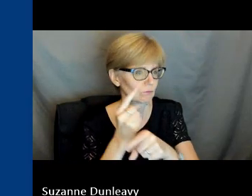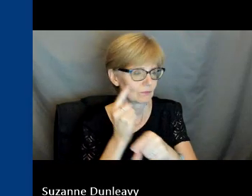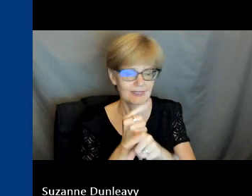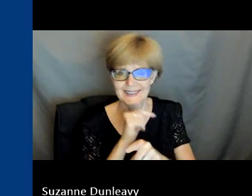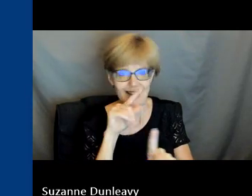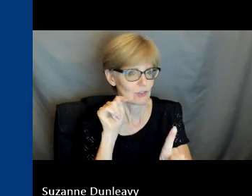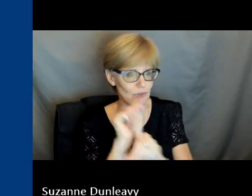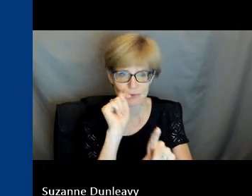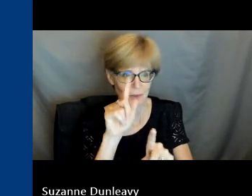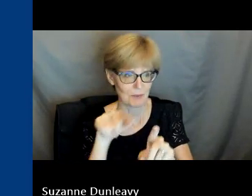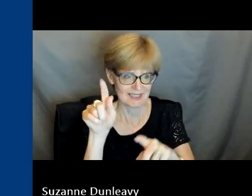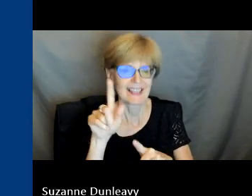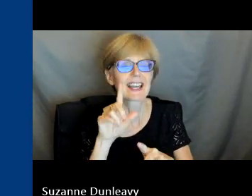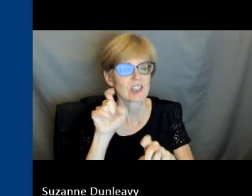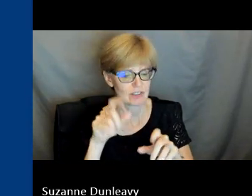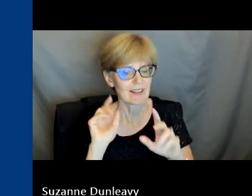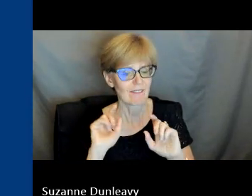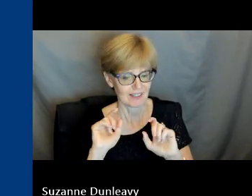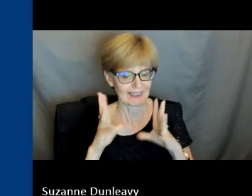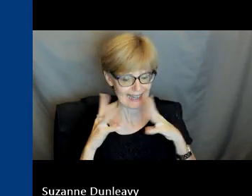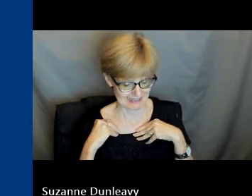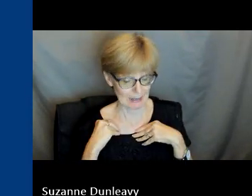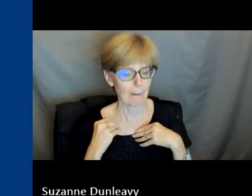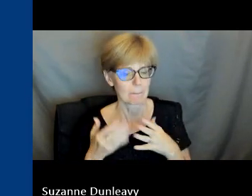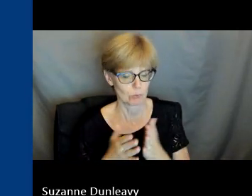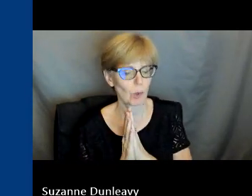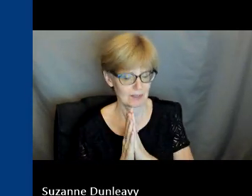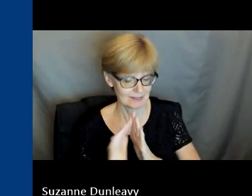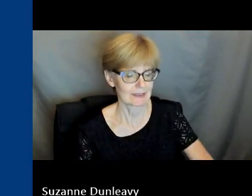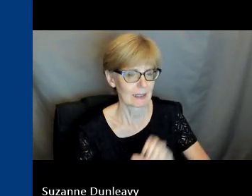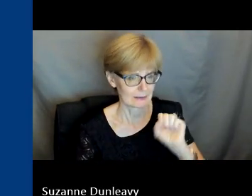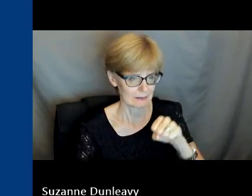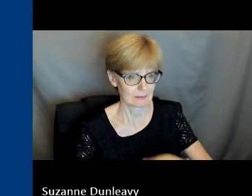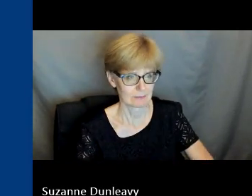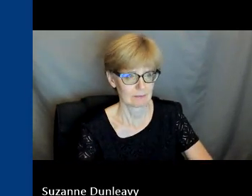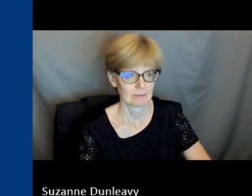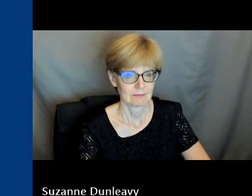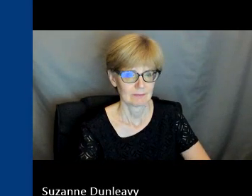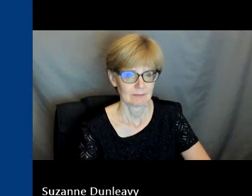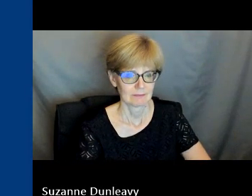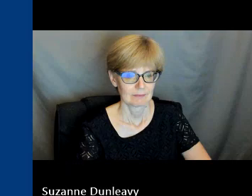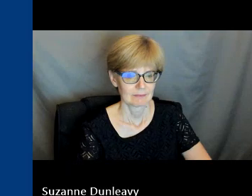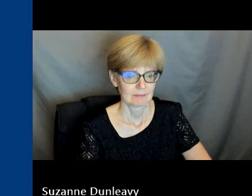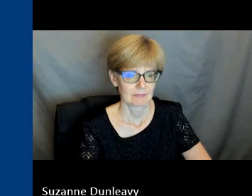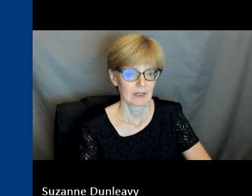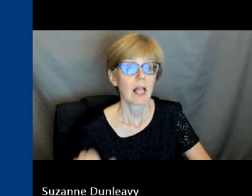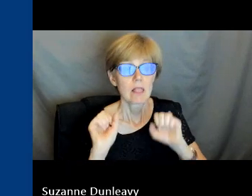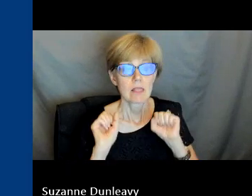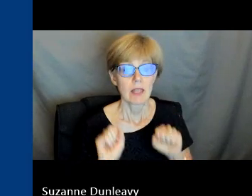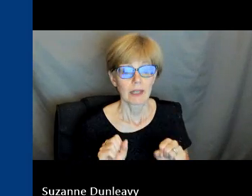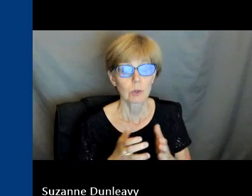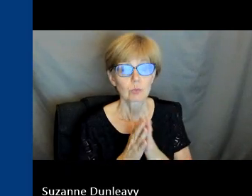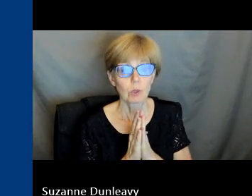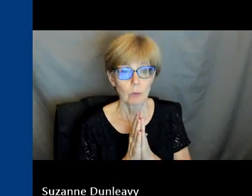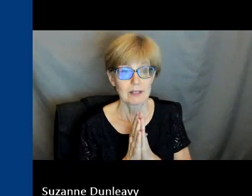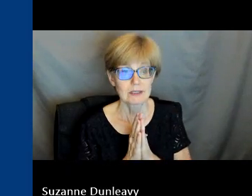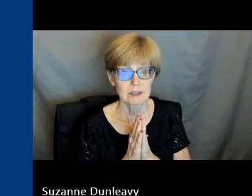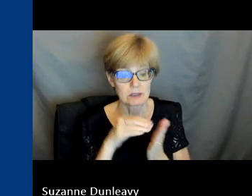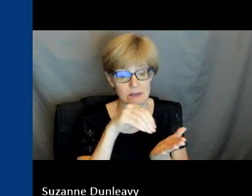question. They should accept or grant that request. Now they can request some